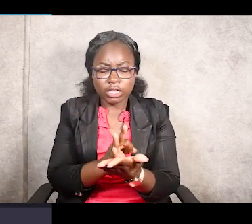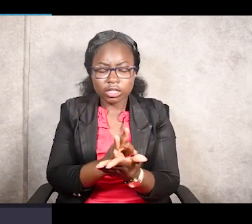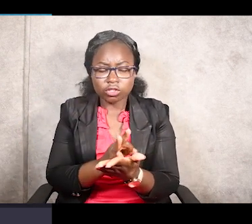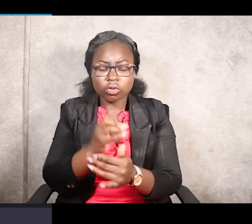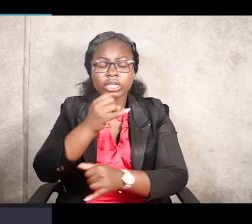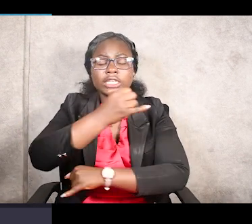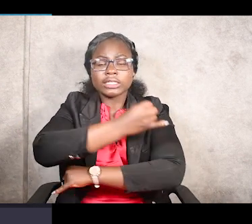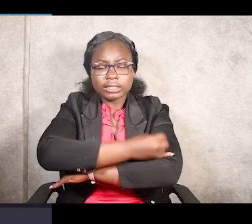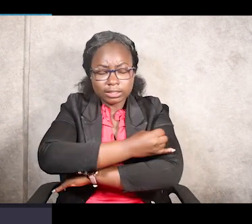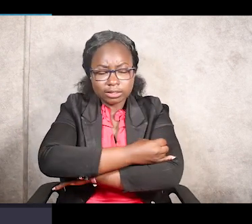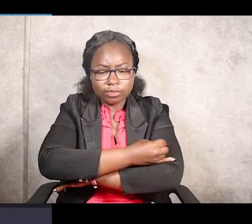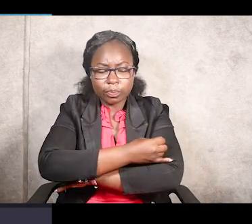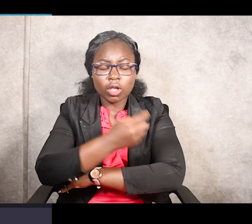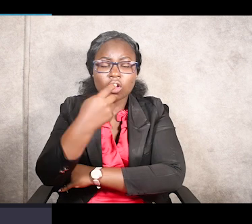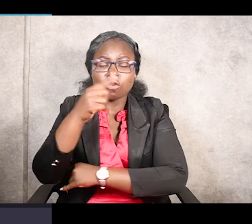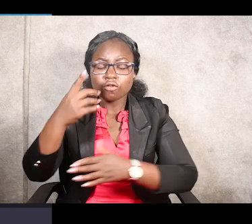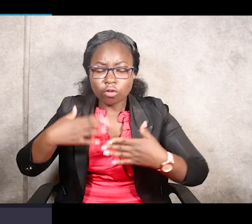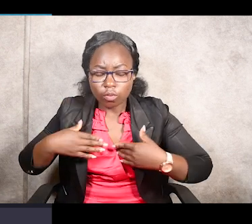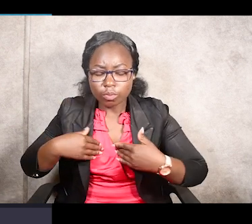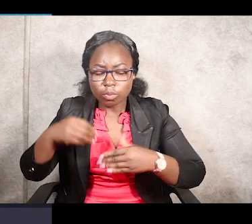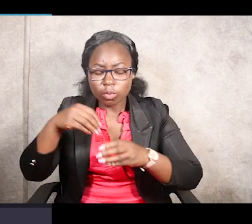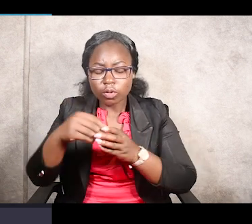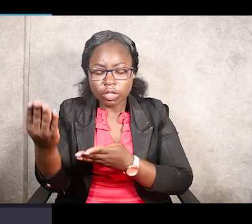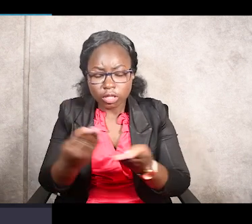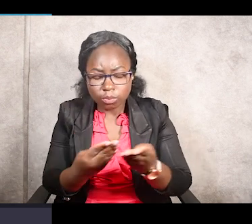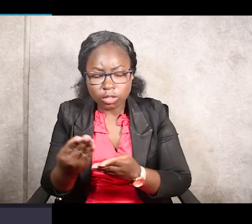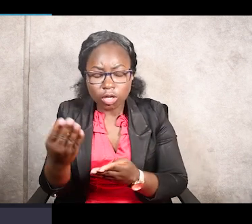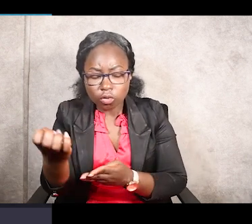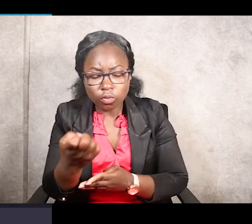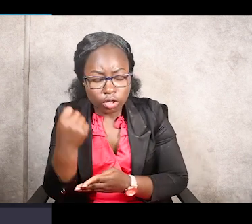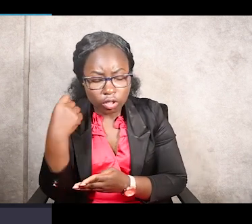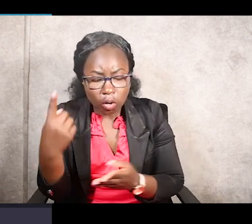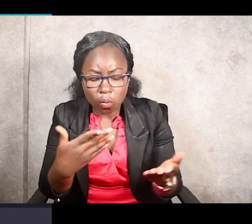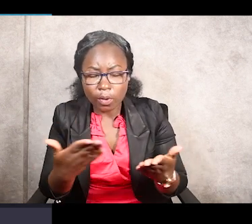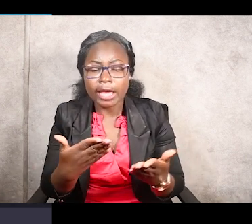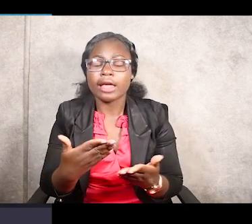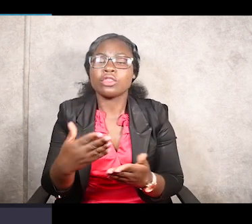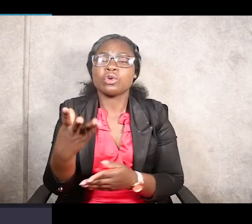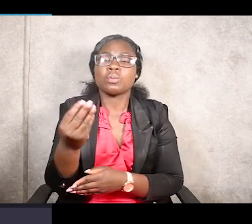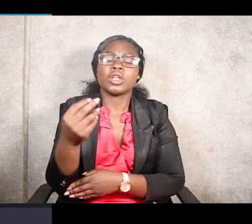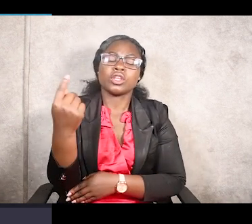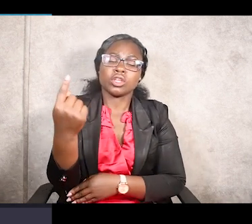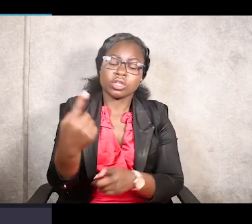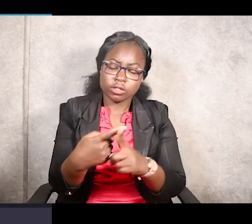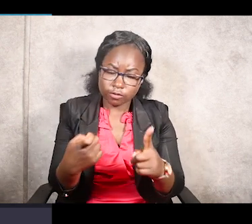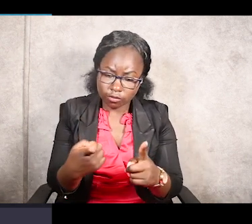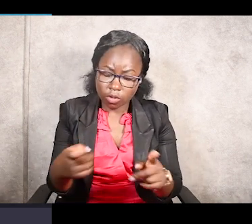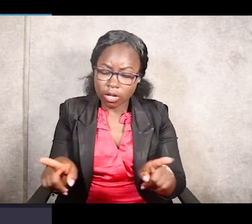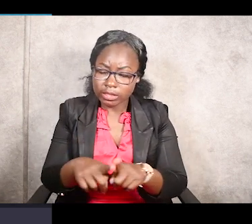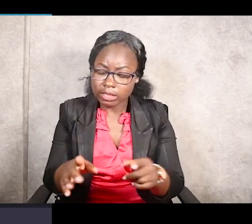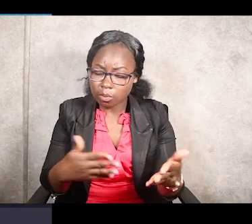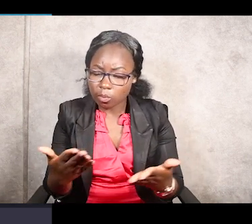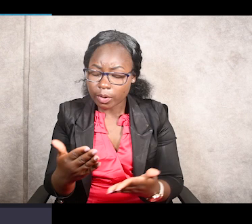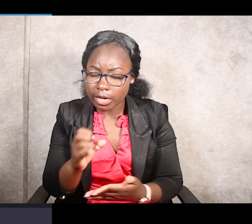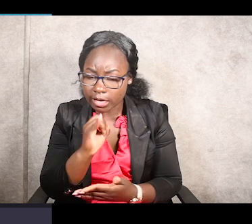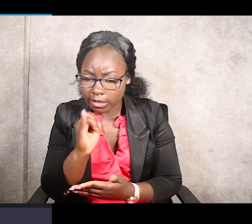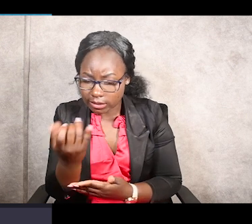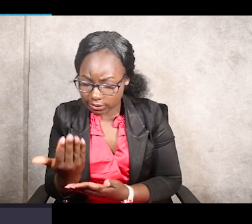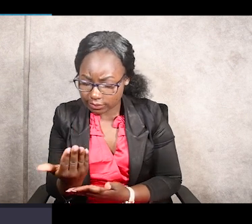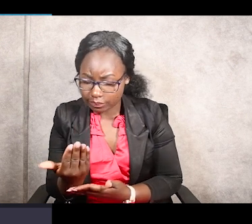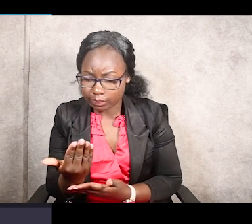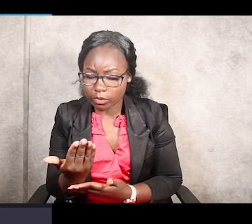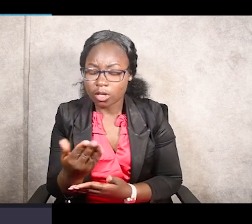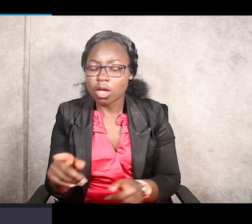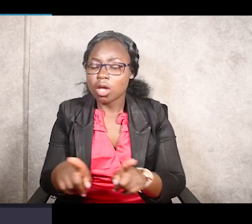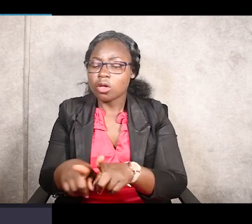institutions. For people in business, you need to understand where the money is coming from and where the money is going.